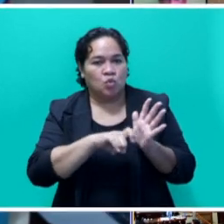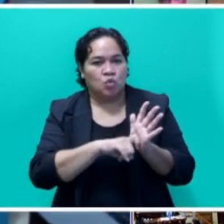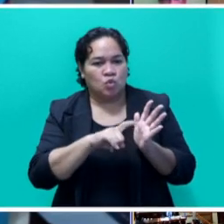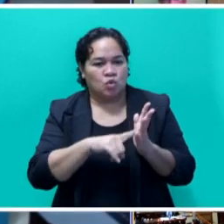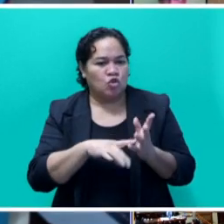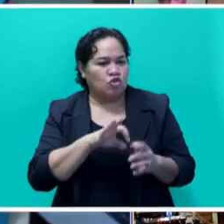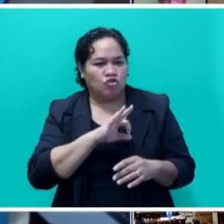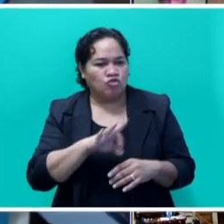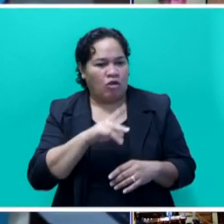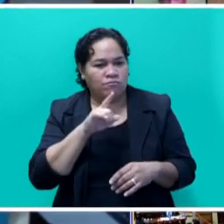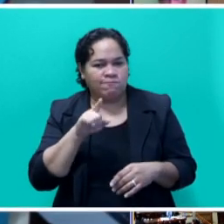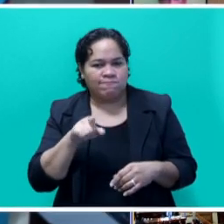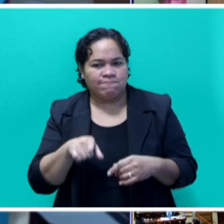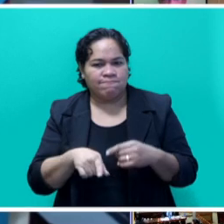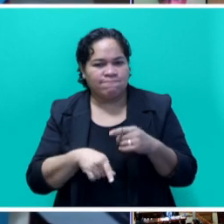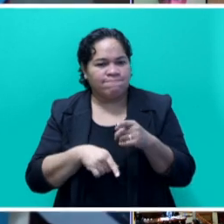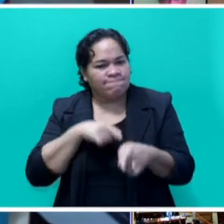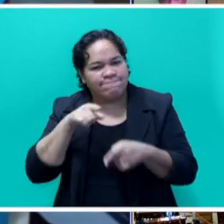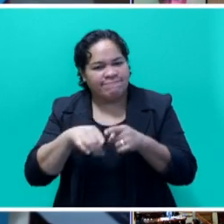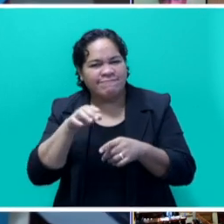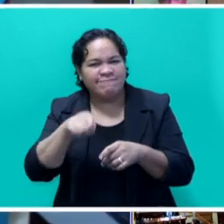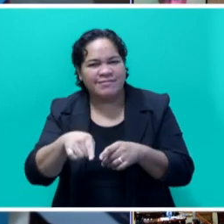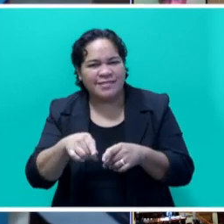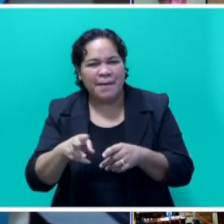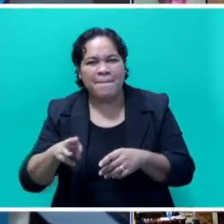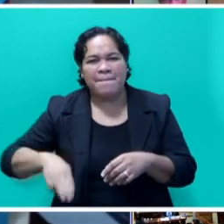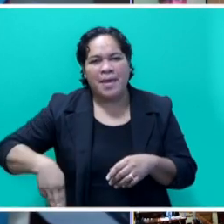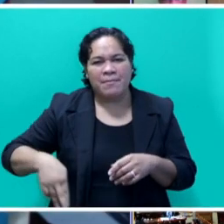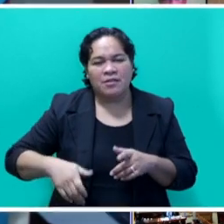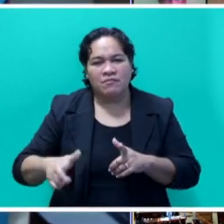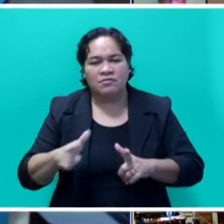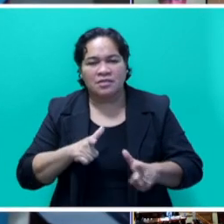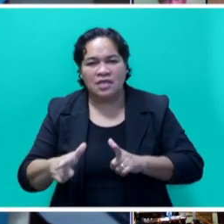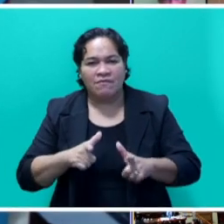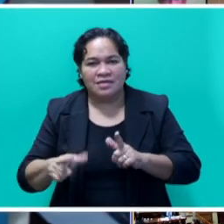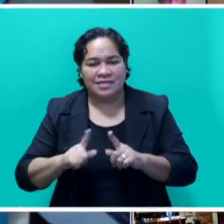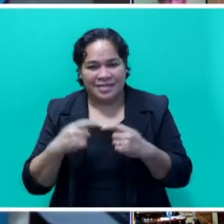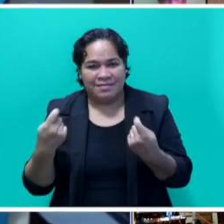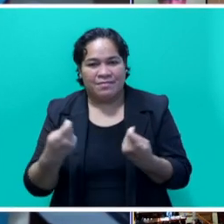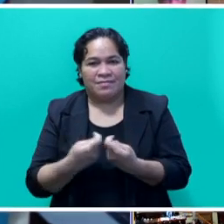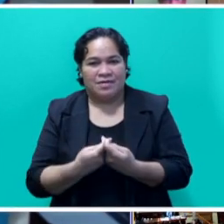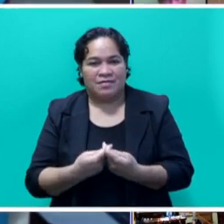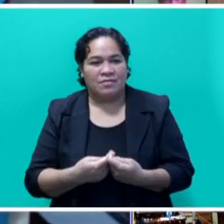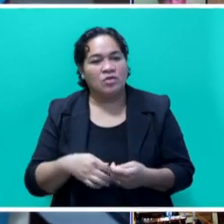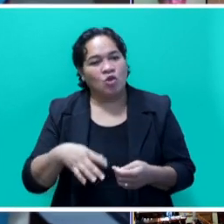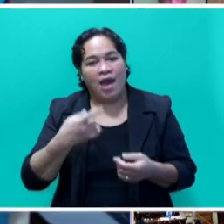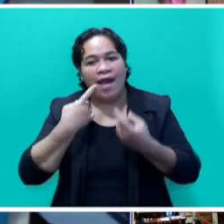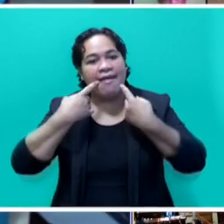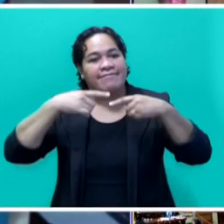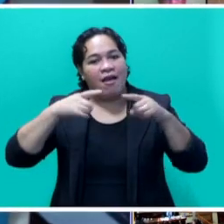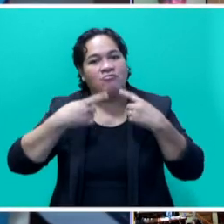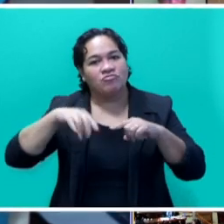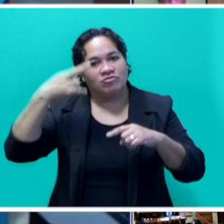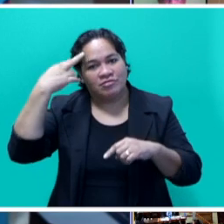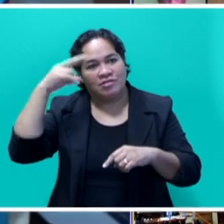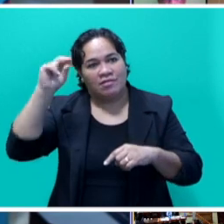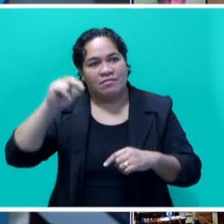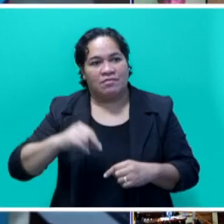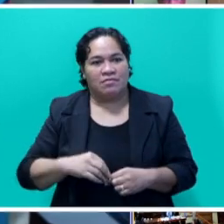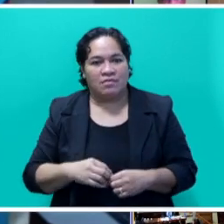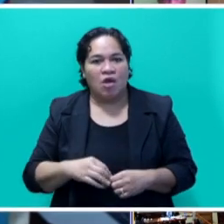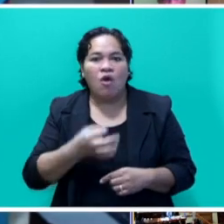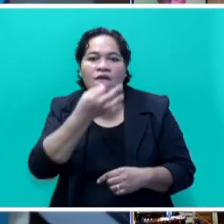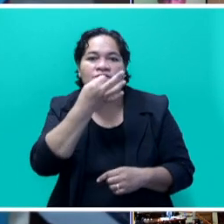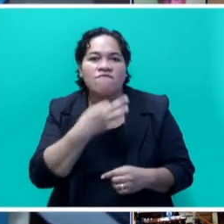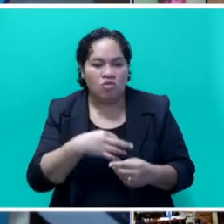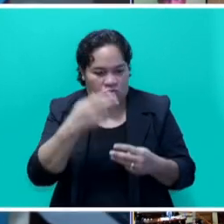Fiji members of the 7th team by only announcing some of their names and not the rest.